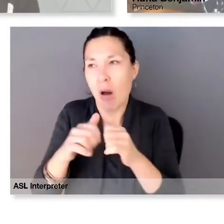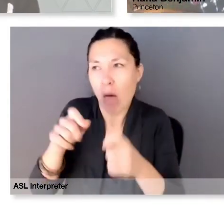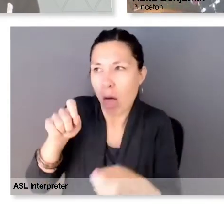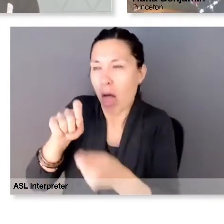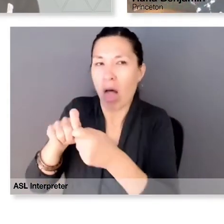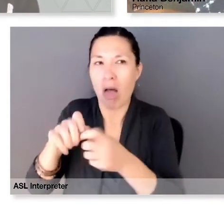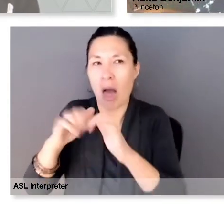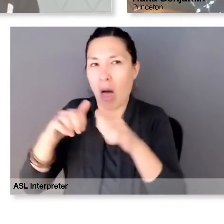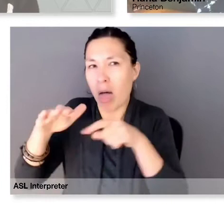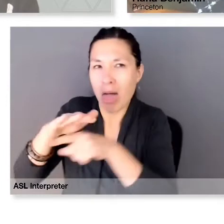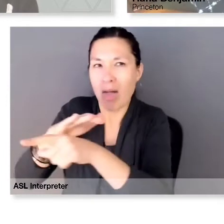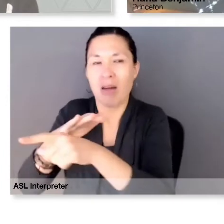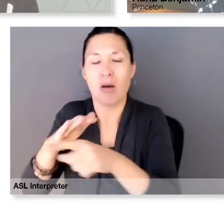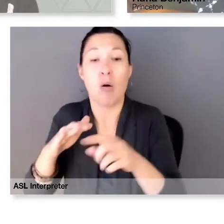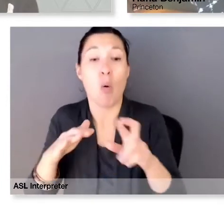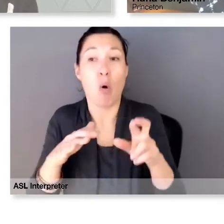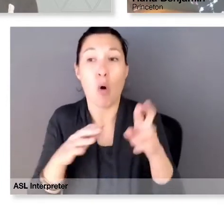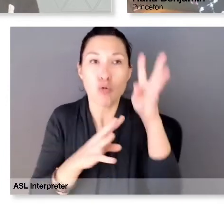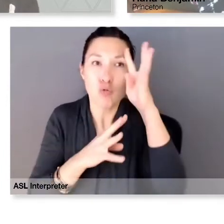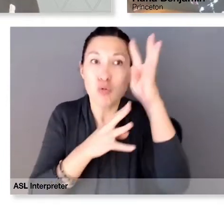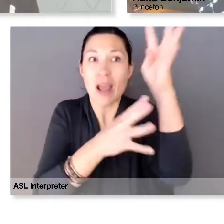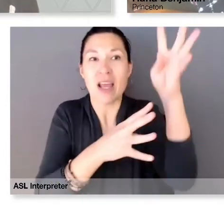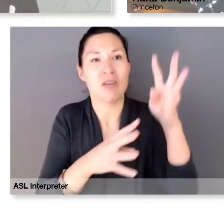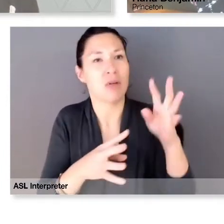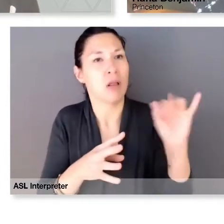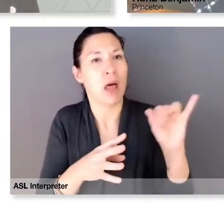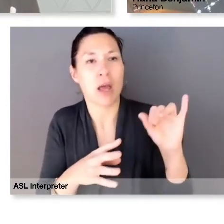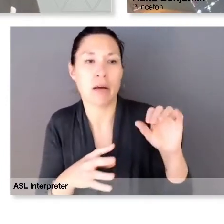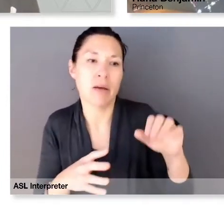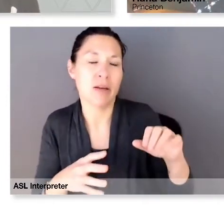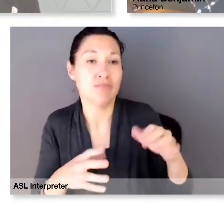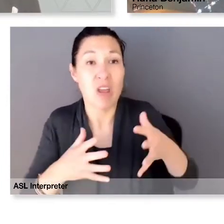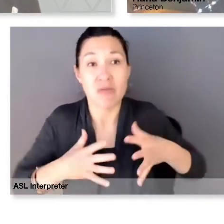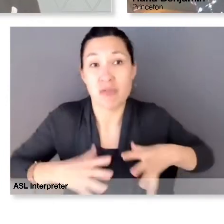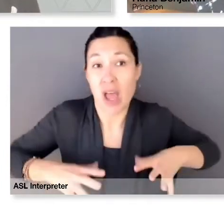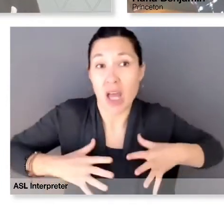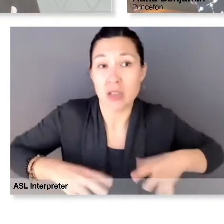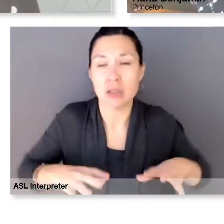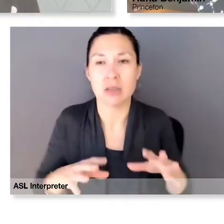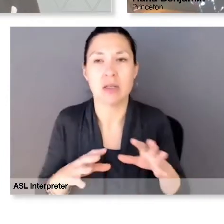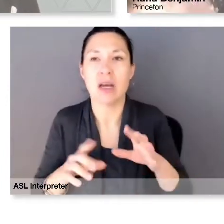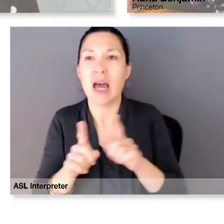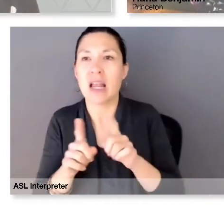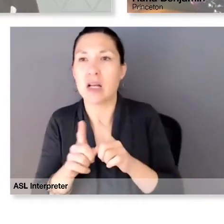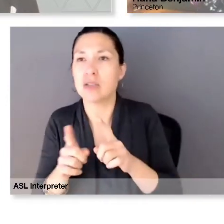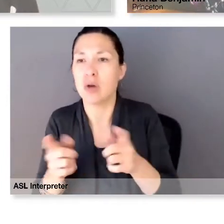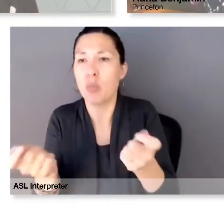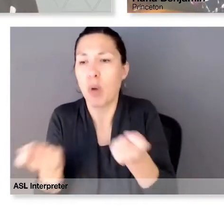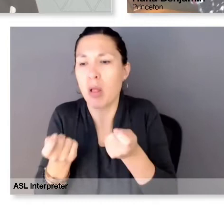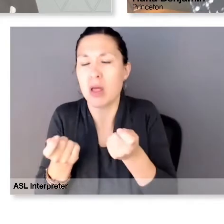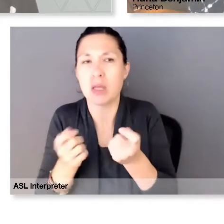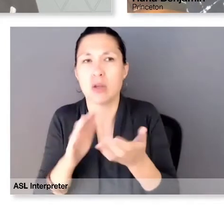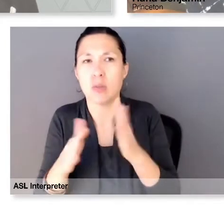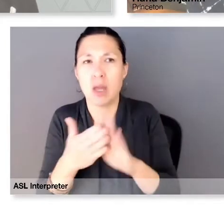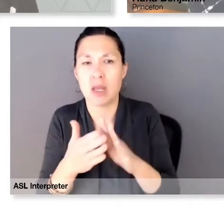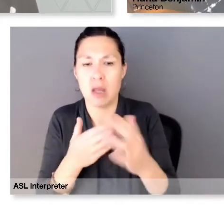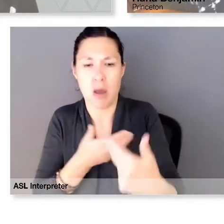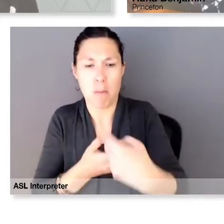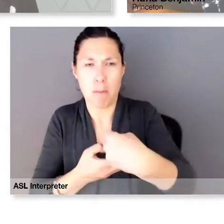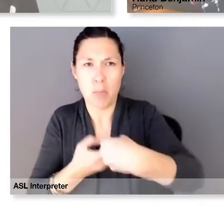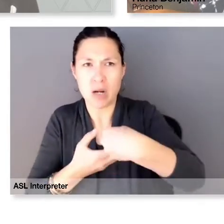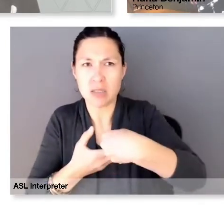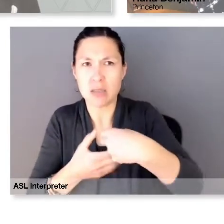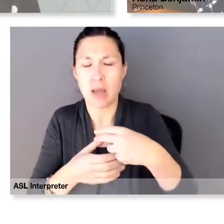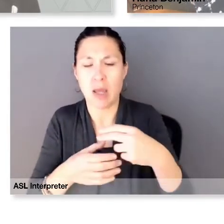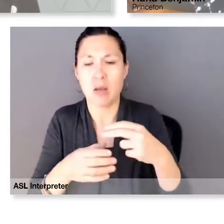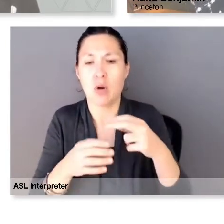self-fashioning and, you know, community-based, you know, participatory research, whether that's in the context of environmental justice or